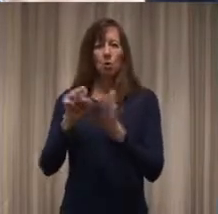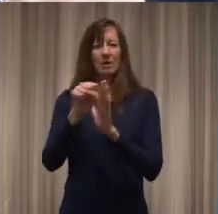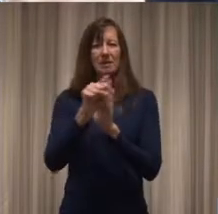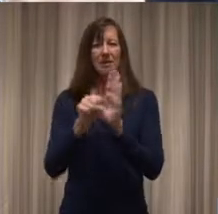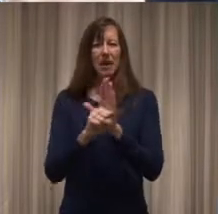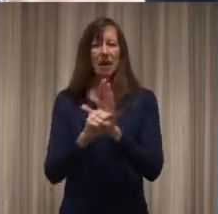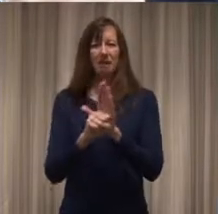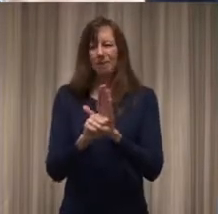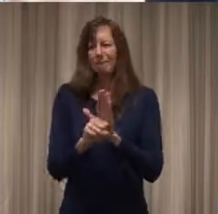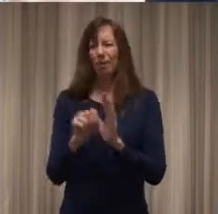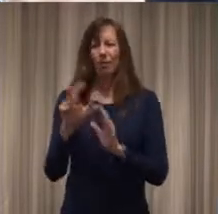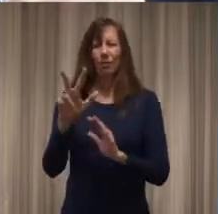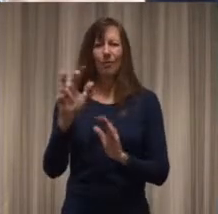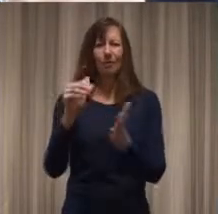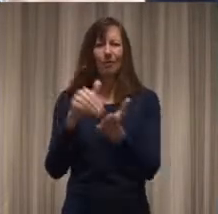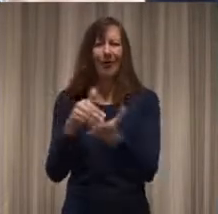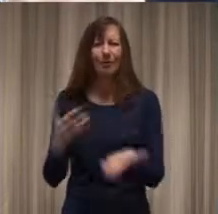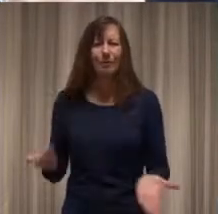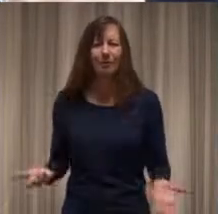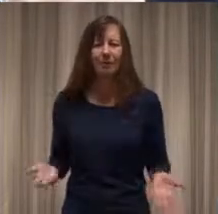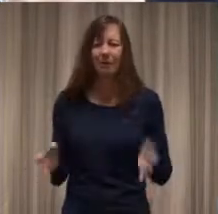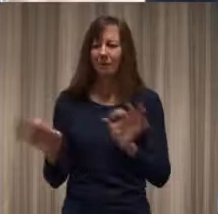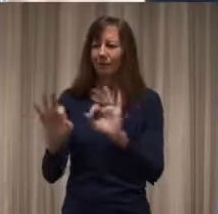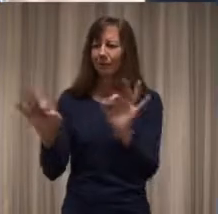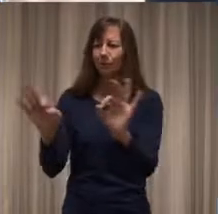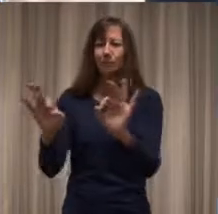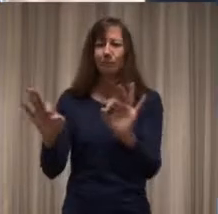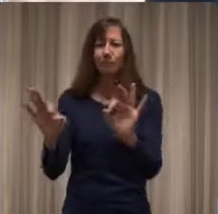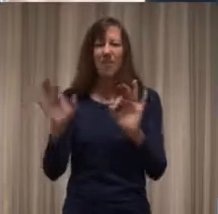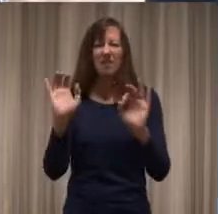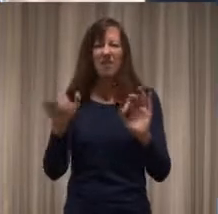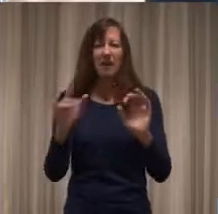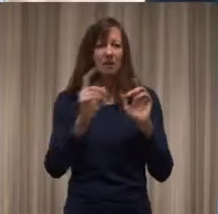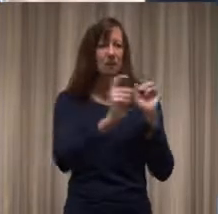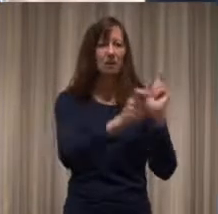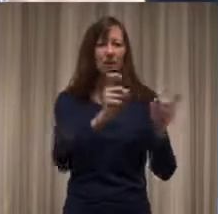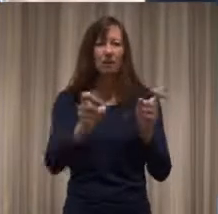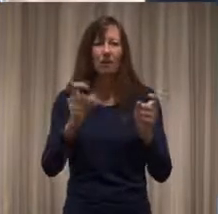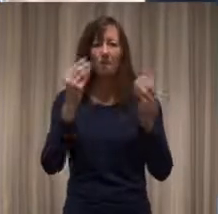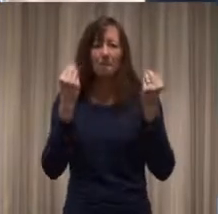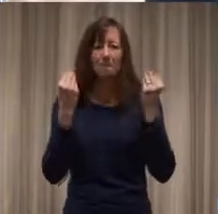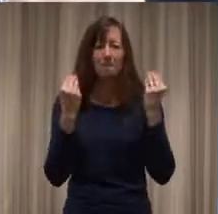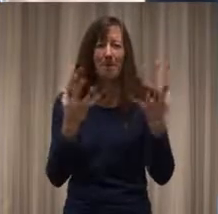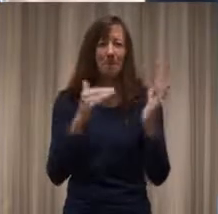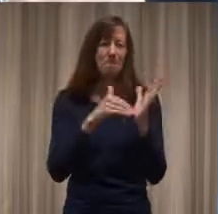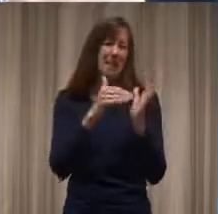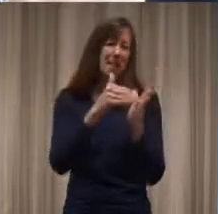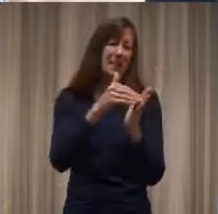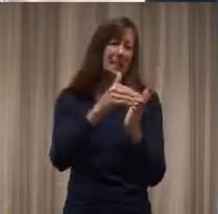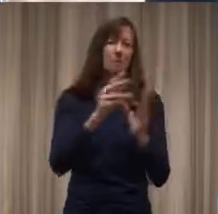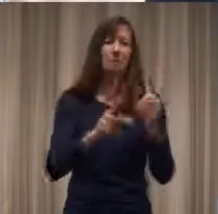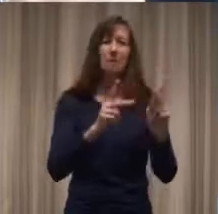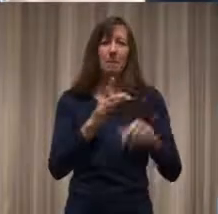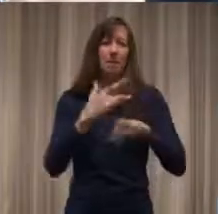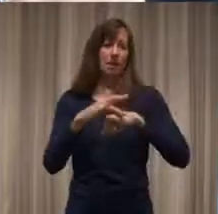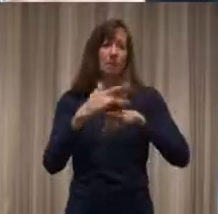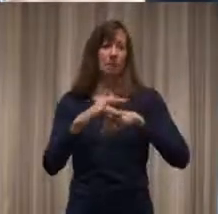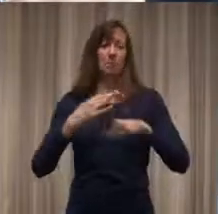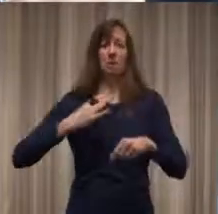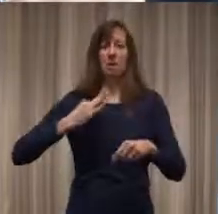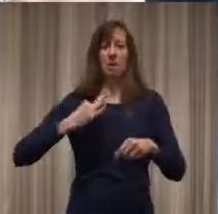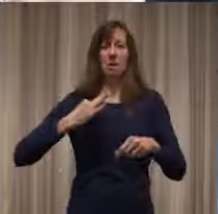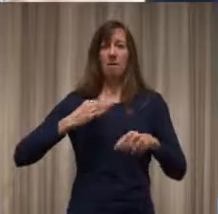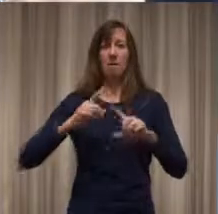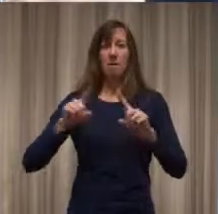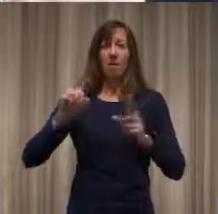be allocated across millions of eligible residents in the state. And then, of course, we're receiving our share here in